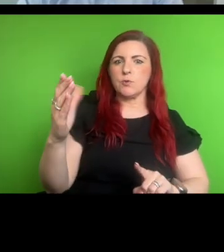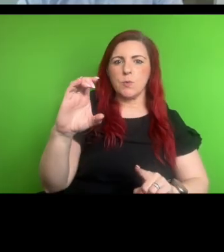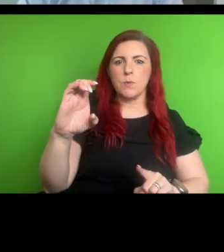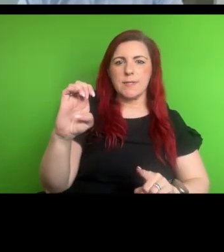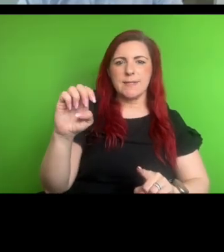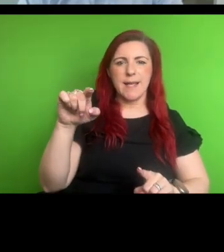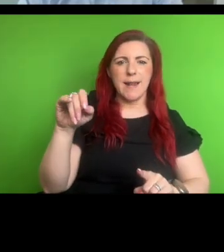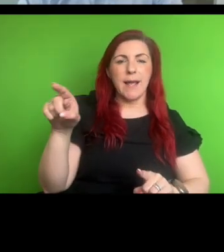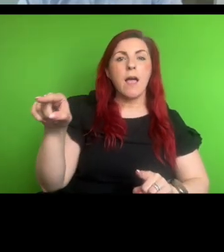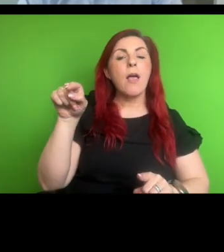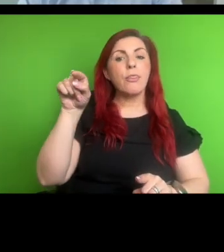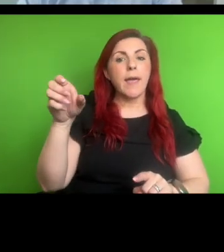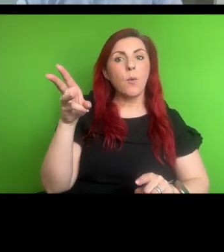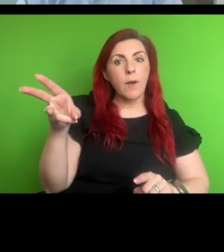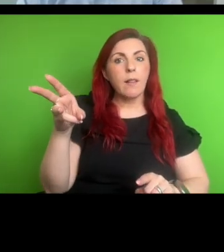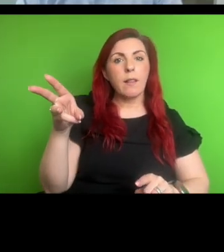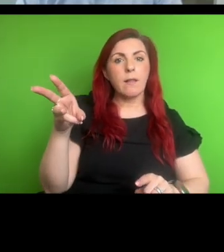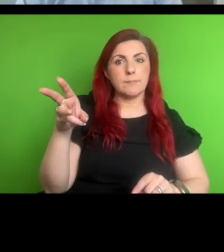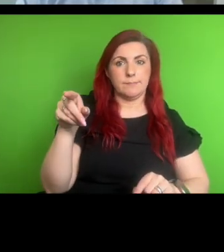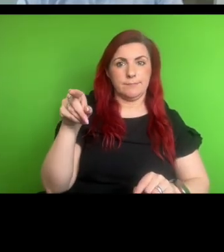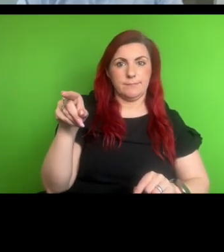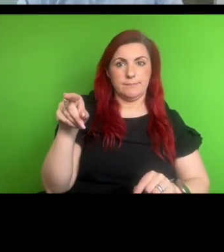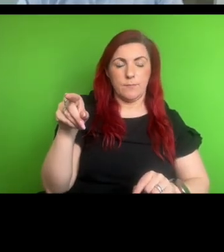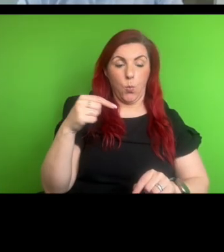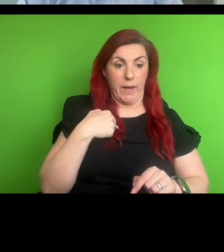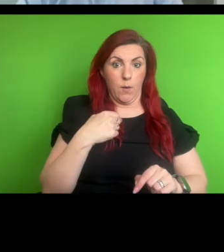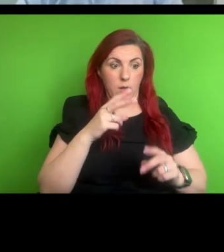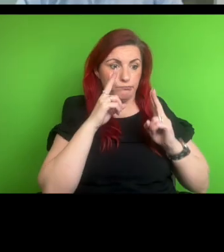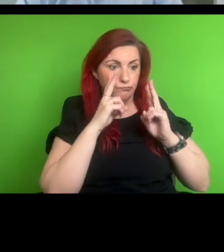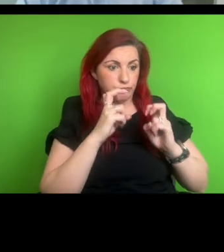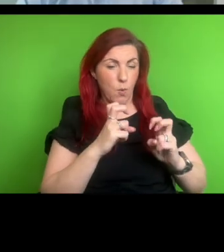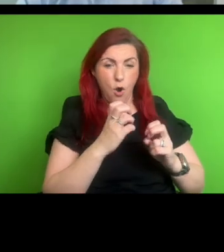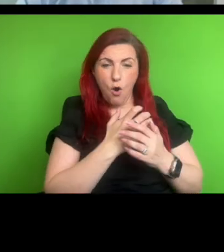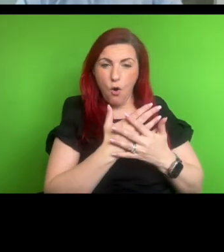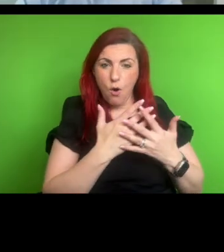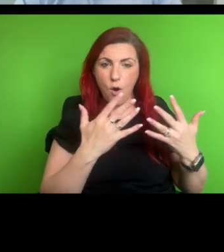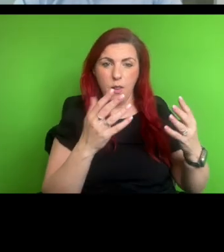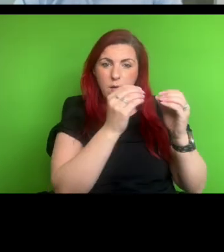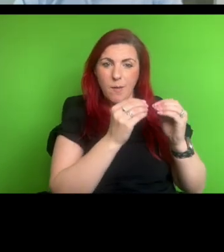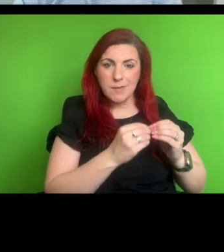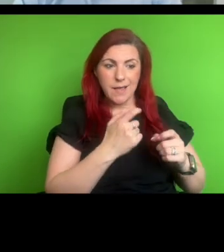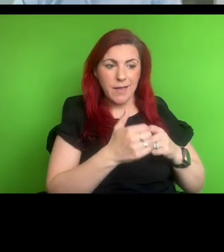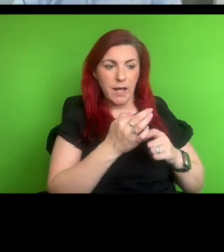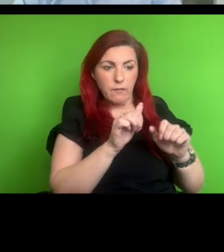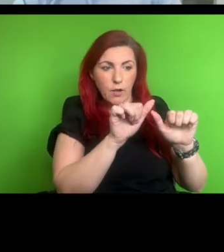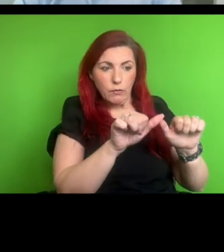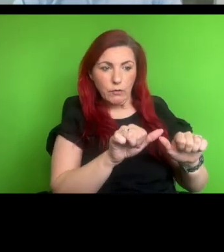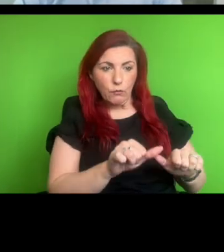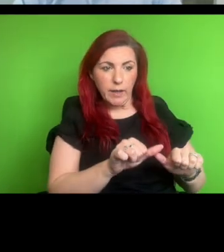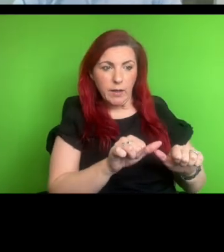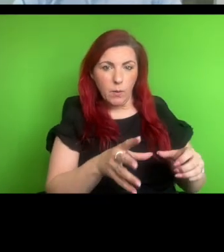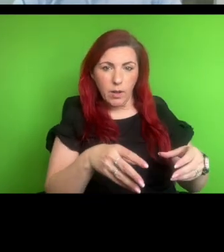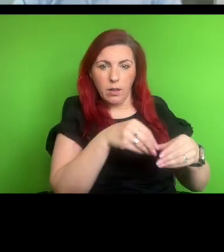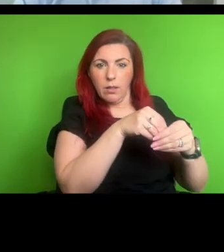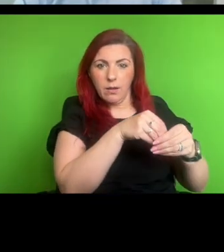at all of the comments, and where agreed, we will make changes to the text of the standard. After that,